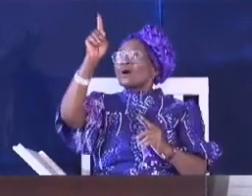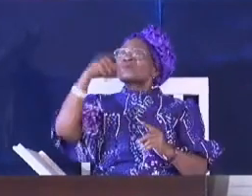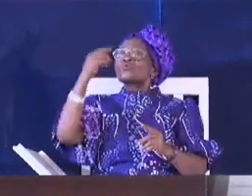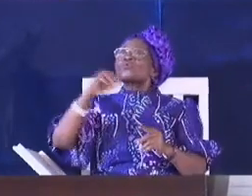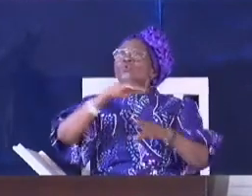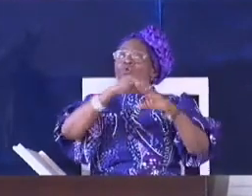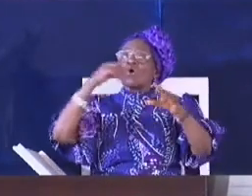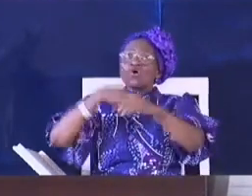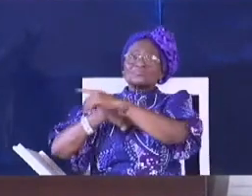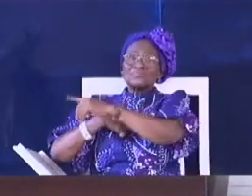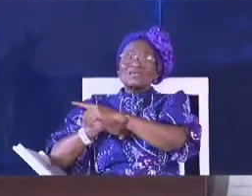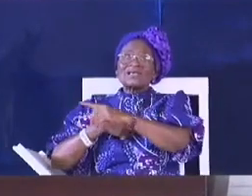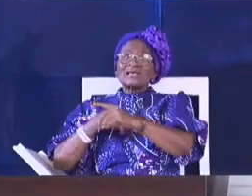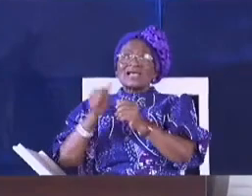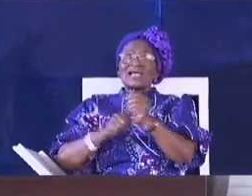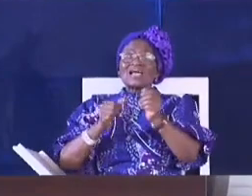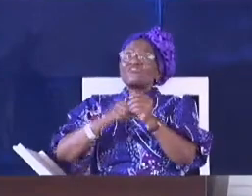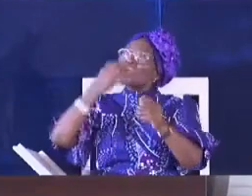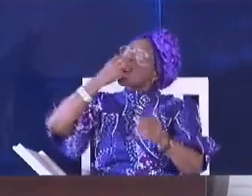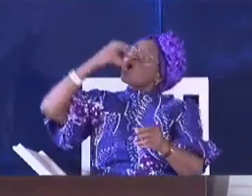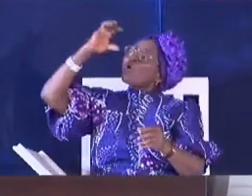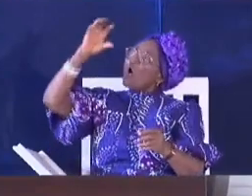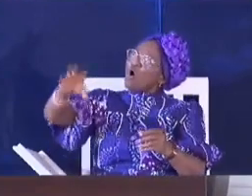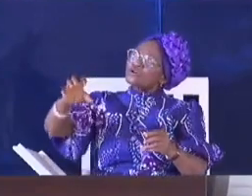every curse whatsoever in your life